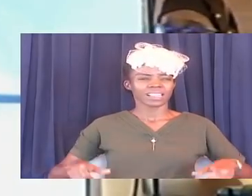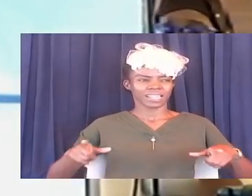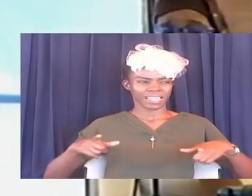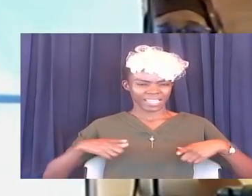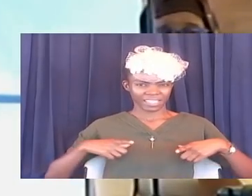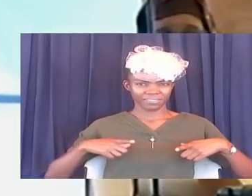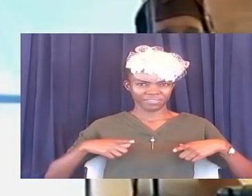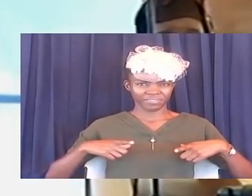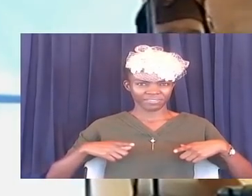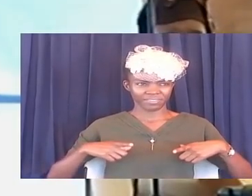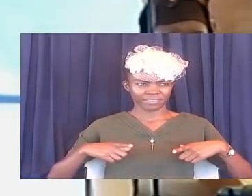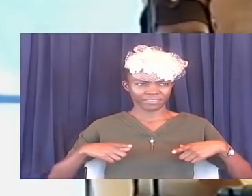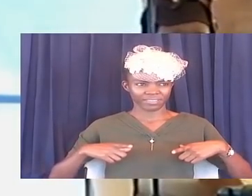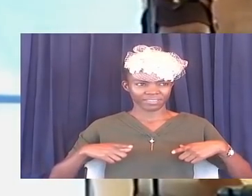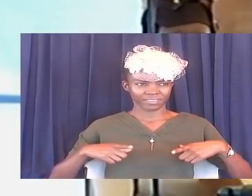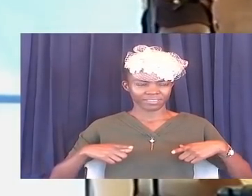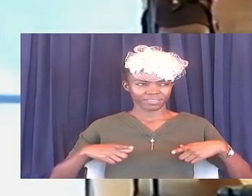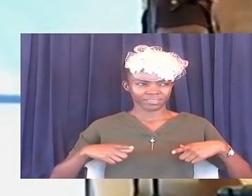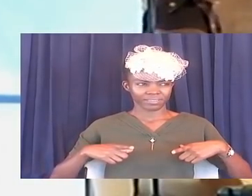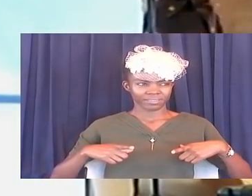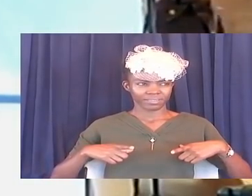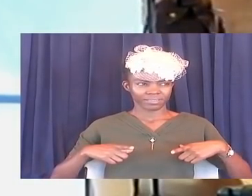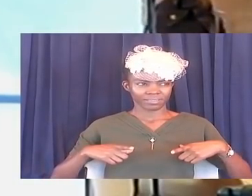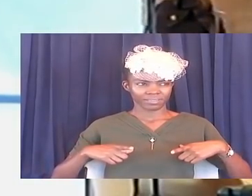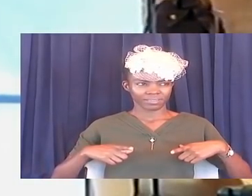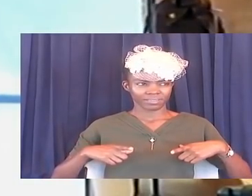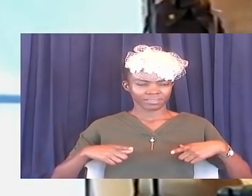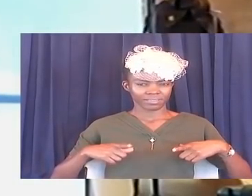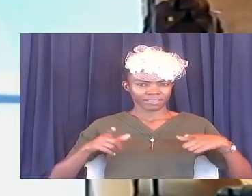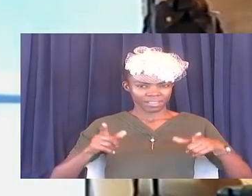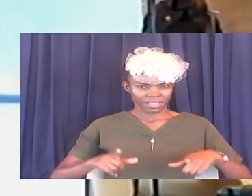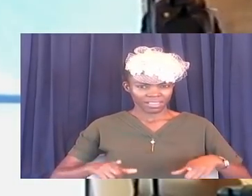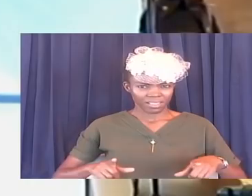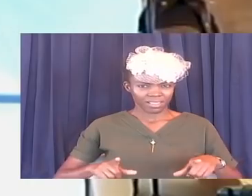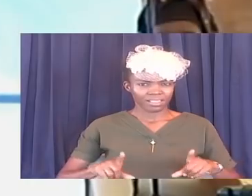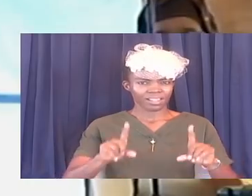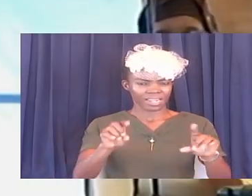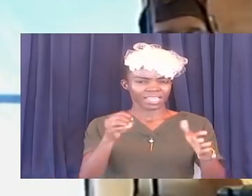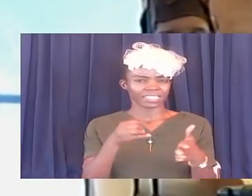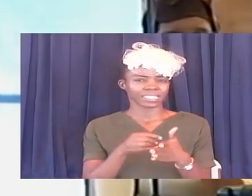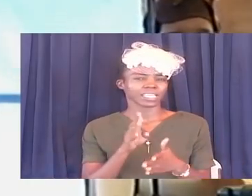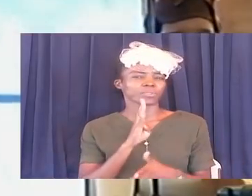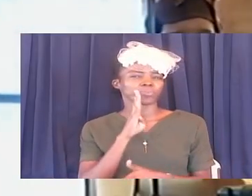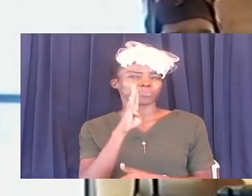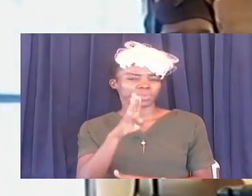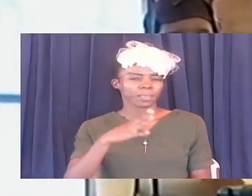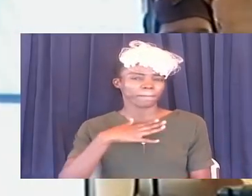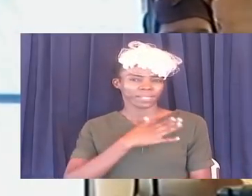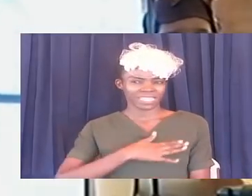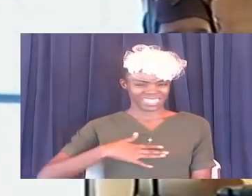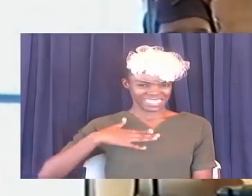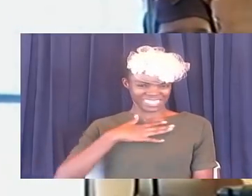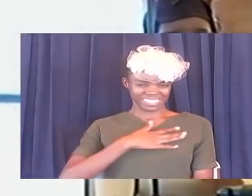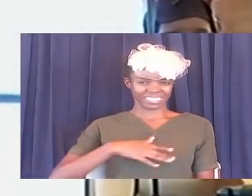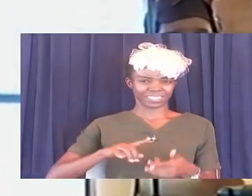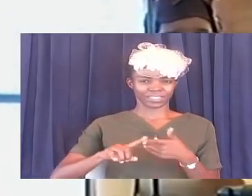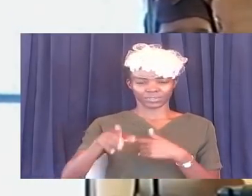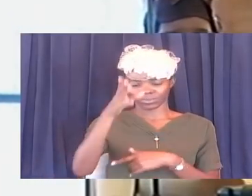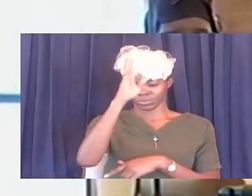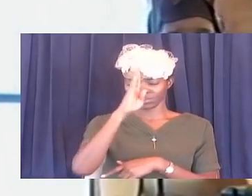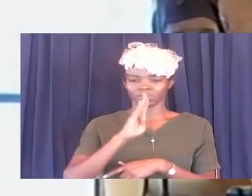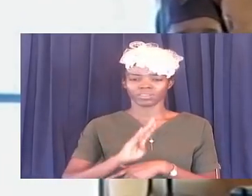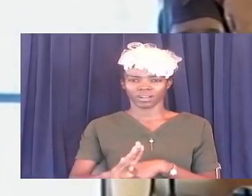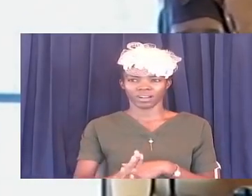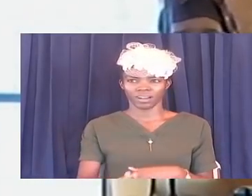stand as gold tried in the fire. Even so, let our lives